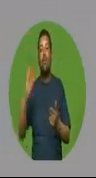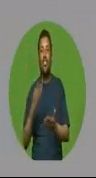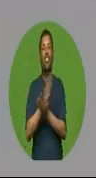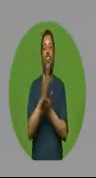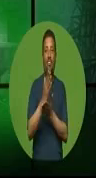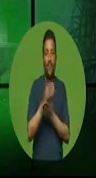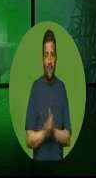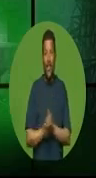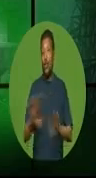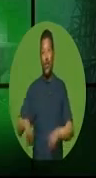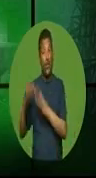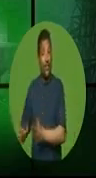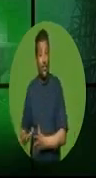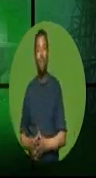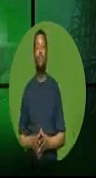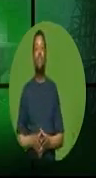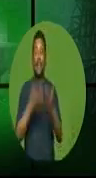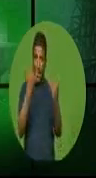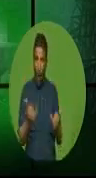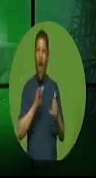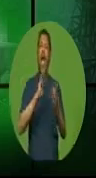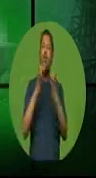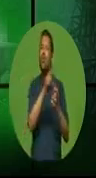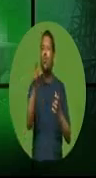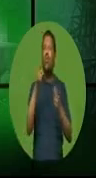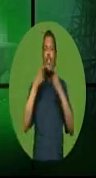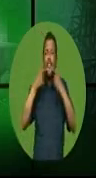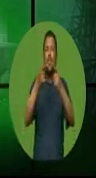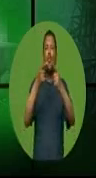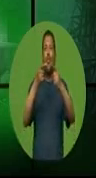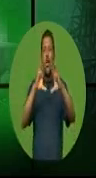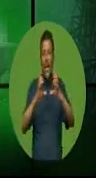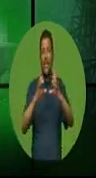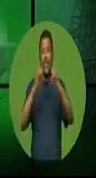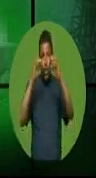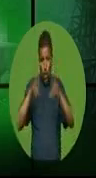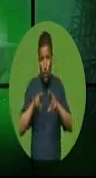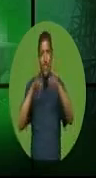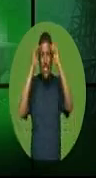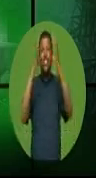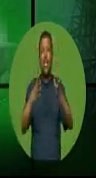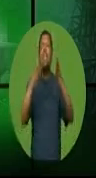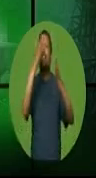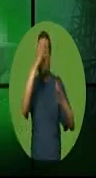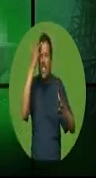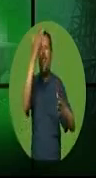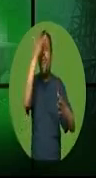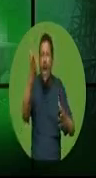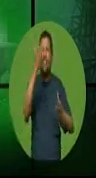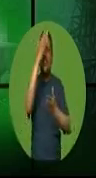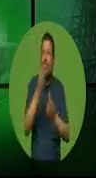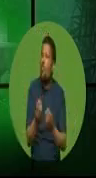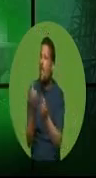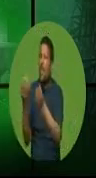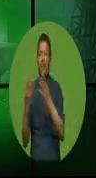share. Students, now I want you to tell your classroom teacher the reason why so many